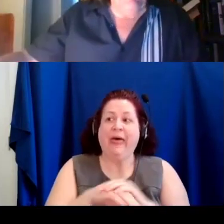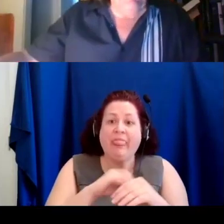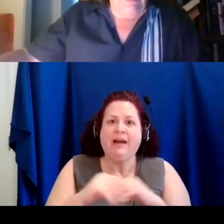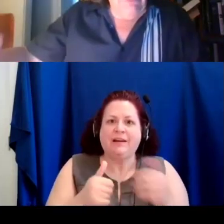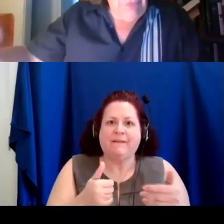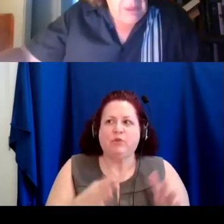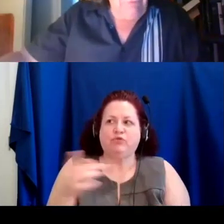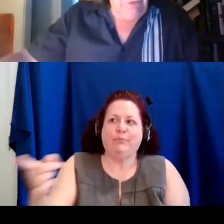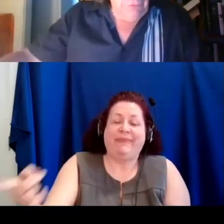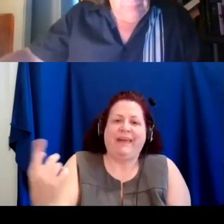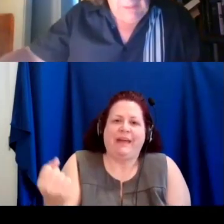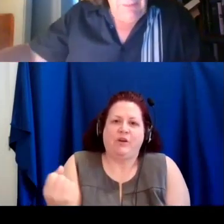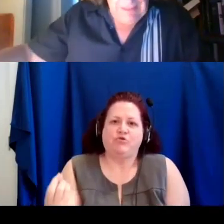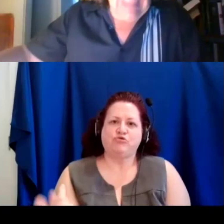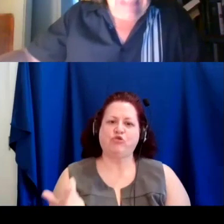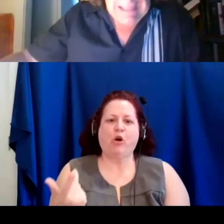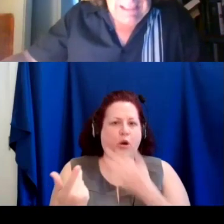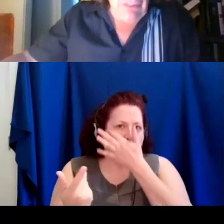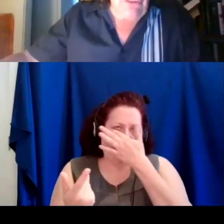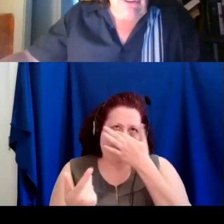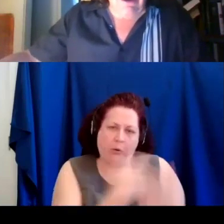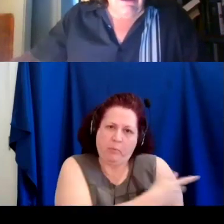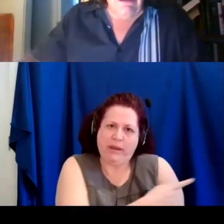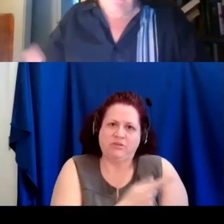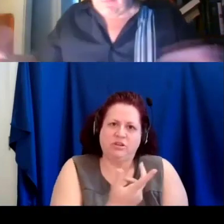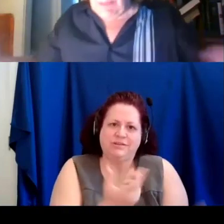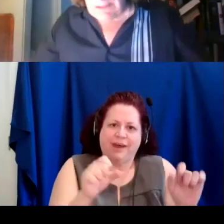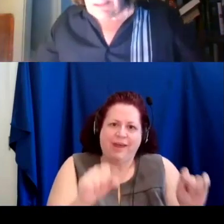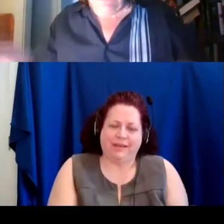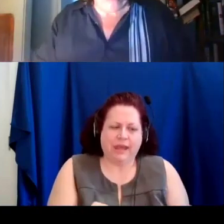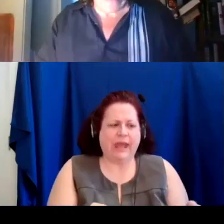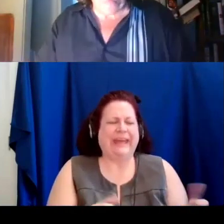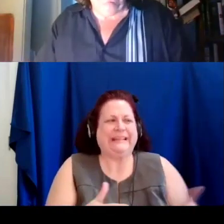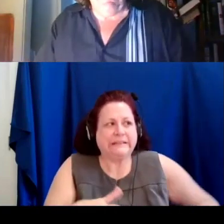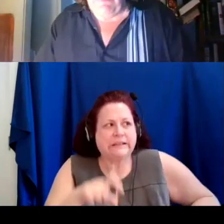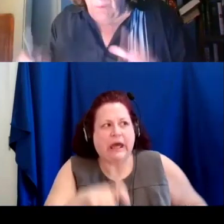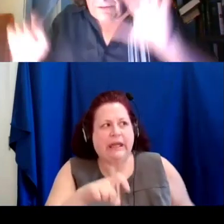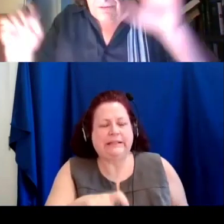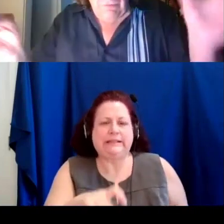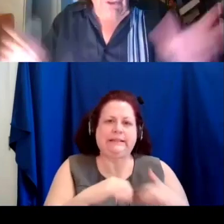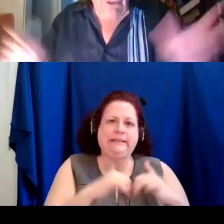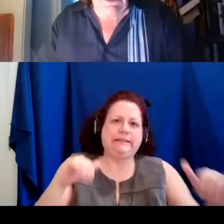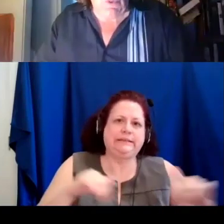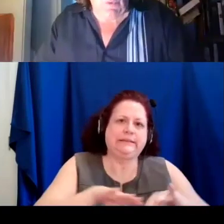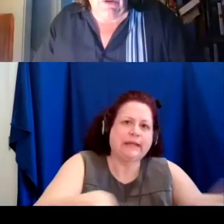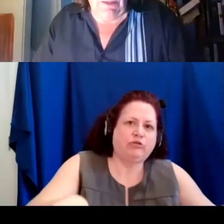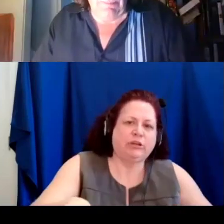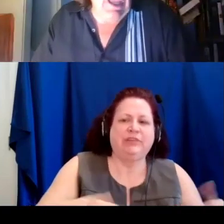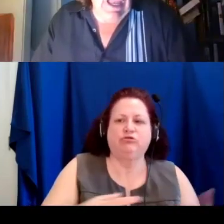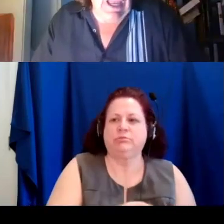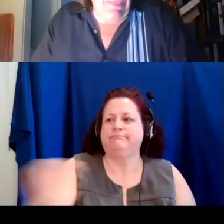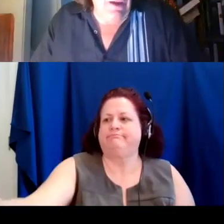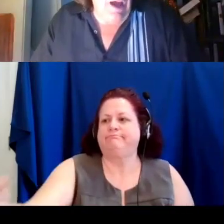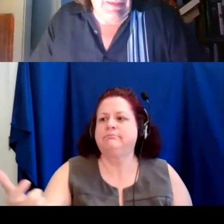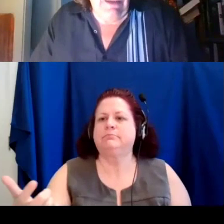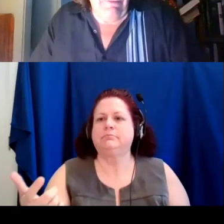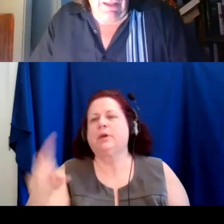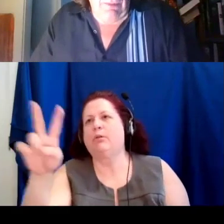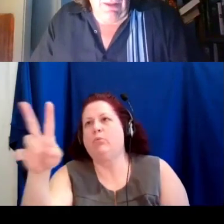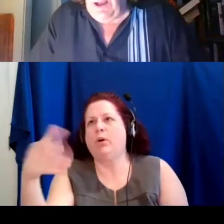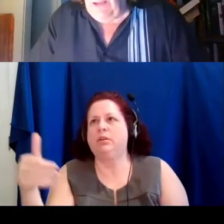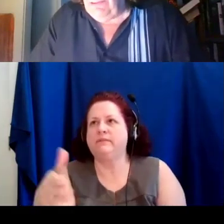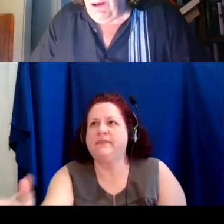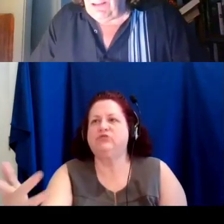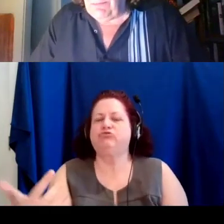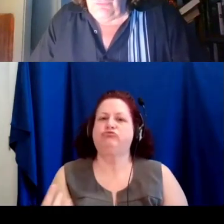segregate themselves in a comfortable space, sit in an easy chair, maybe listen to music, maybe watch the fish in the aquarium, and they're not being